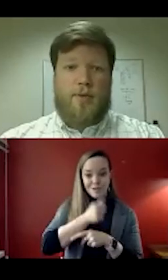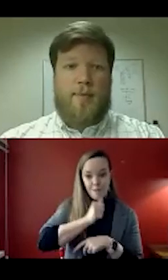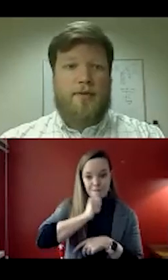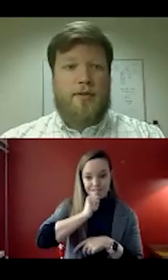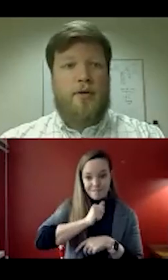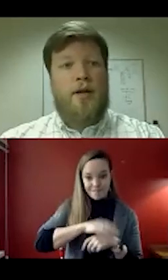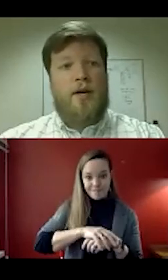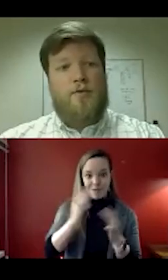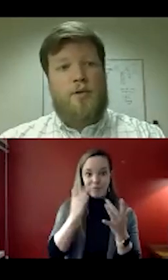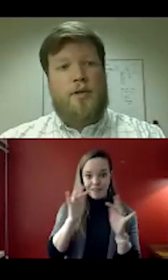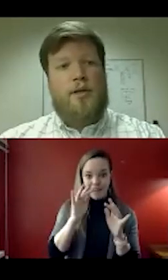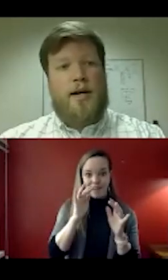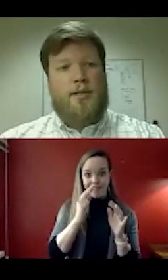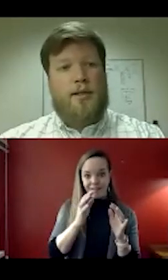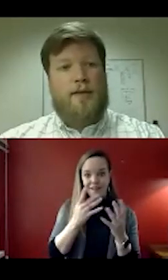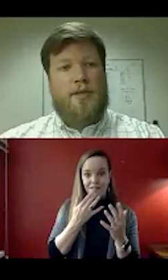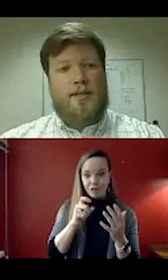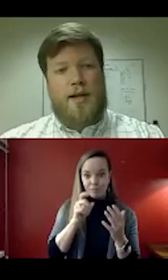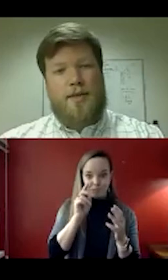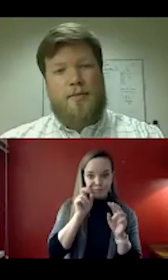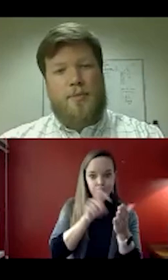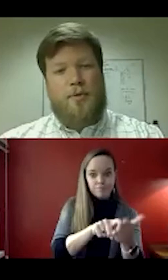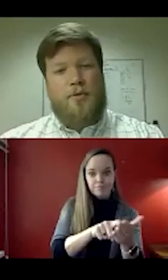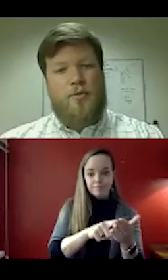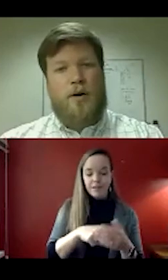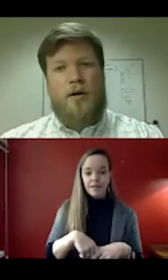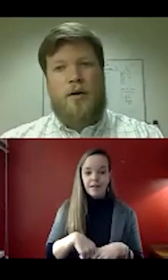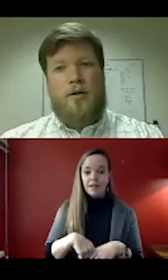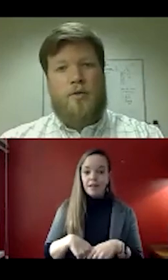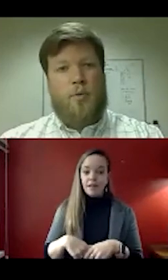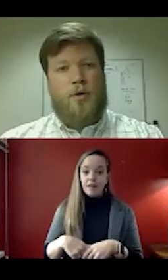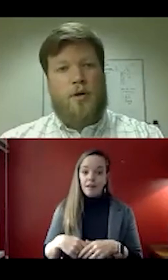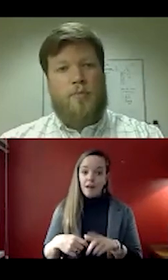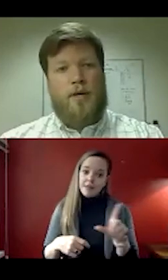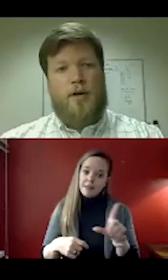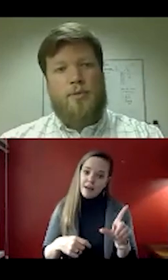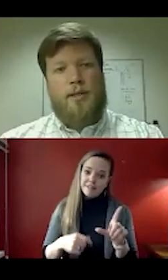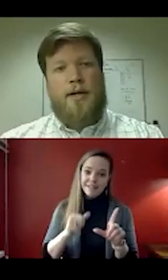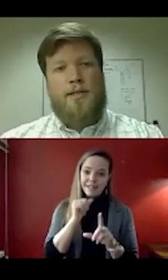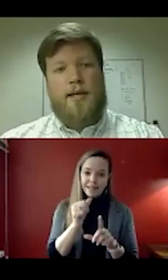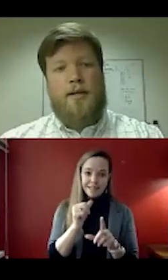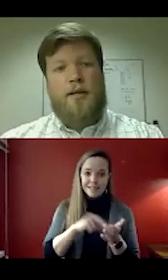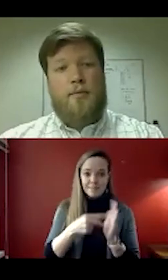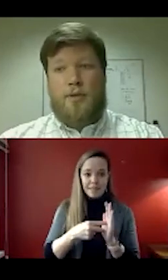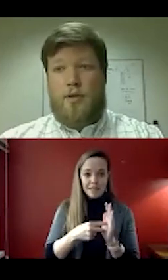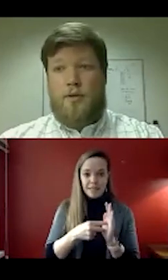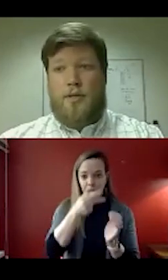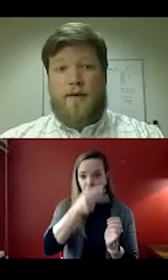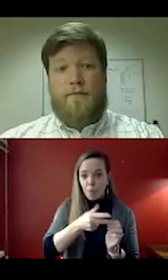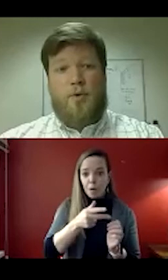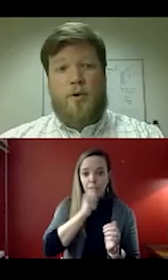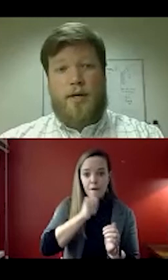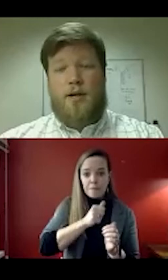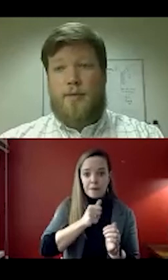that should pop out to you. And if you look at the class on the left, it's not that the people who have poor coping are completely isolated, but you'll note that they